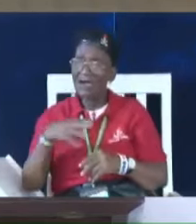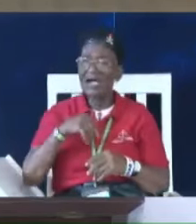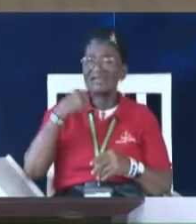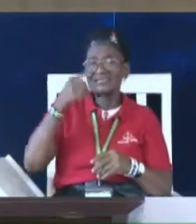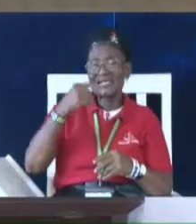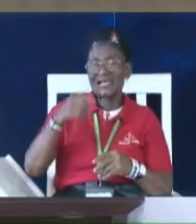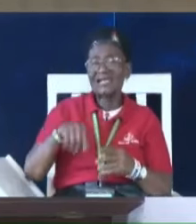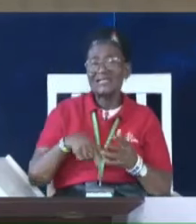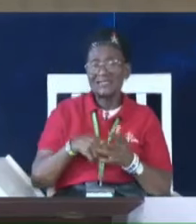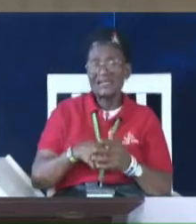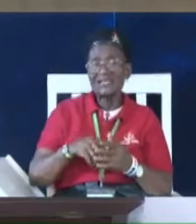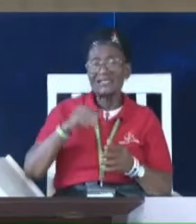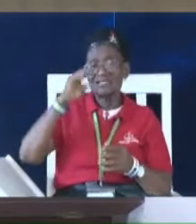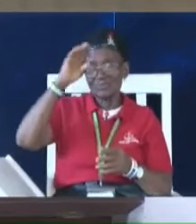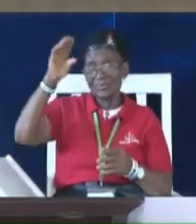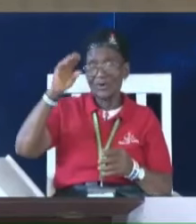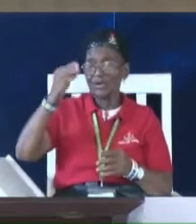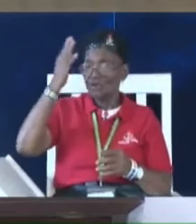this boy knows me.